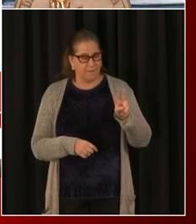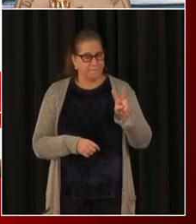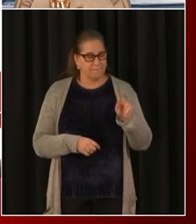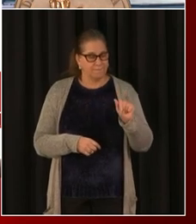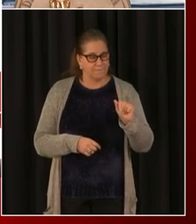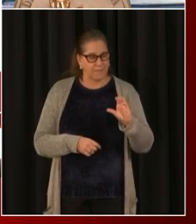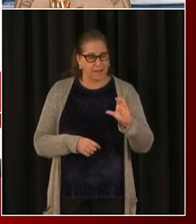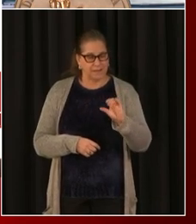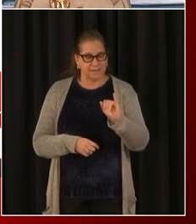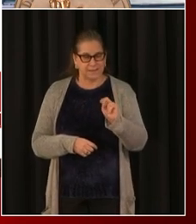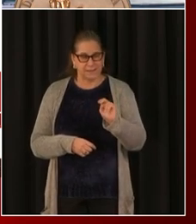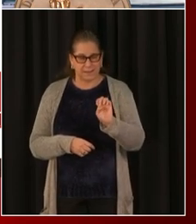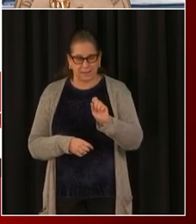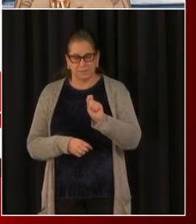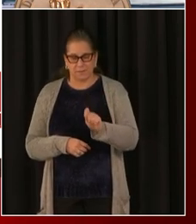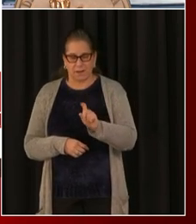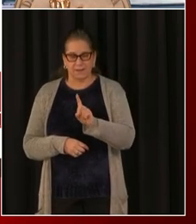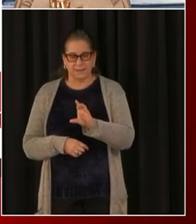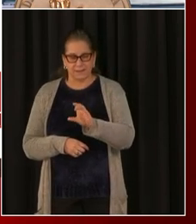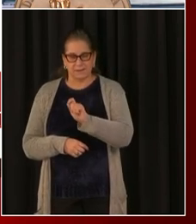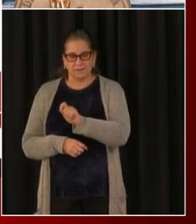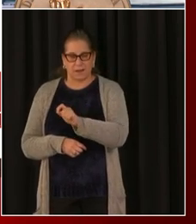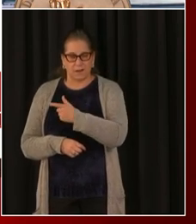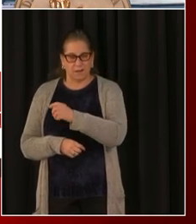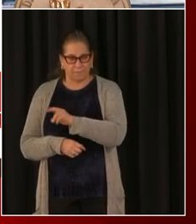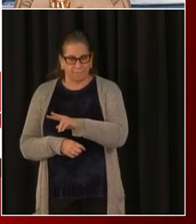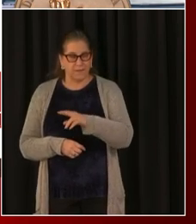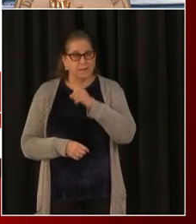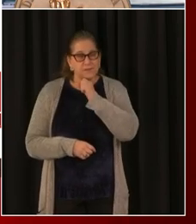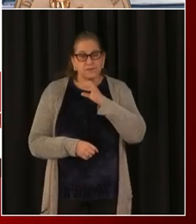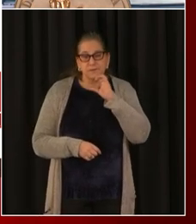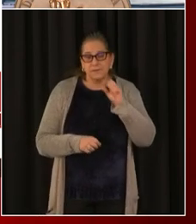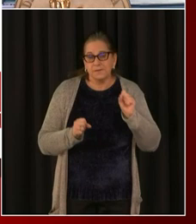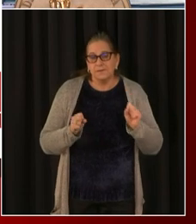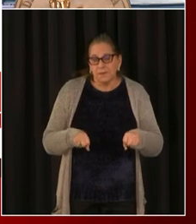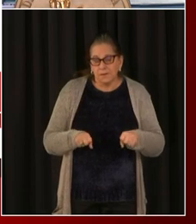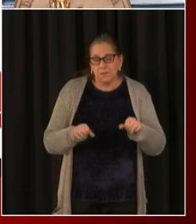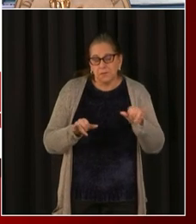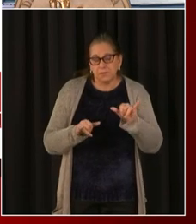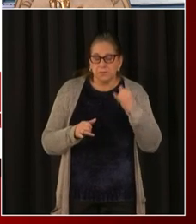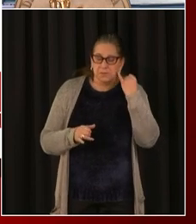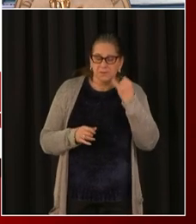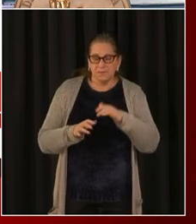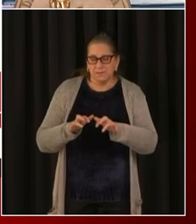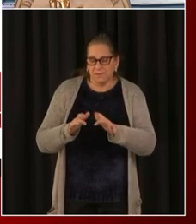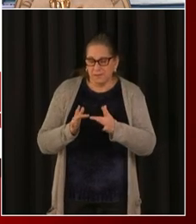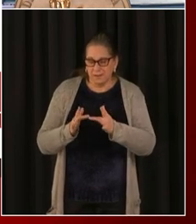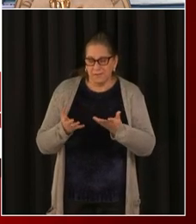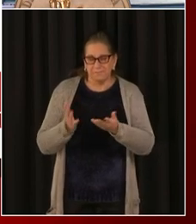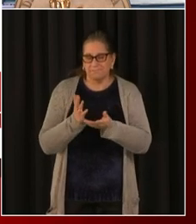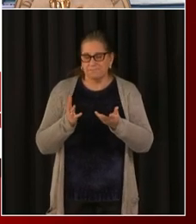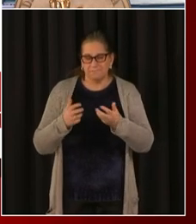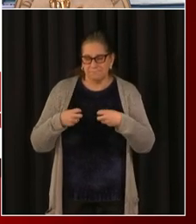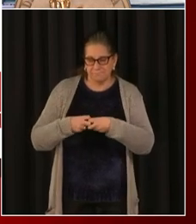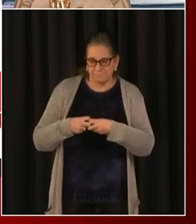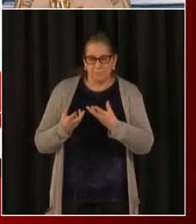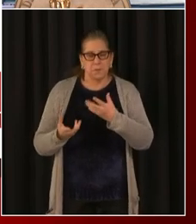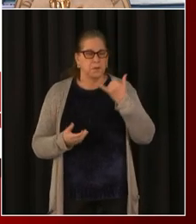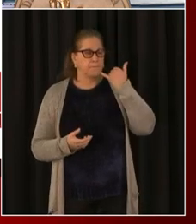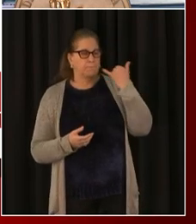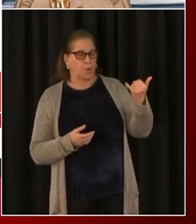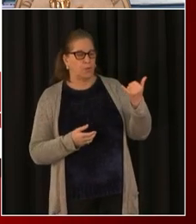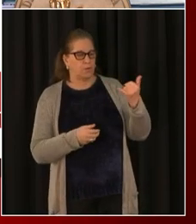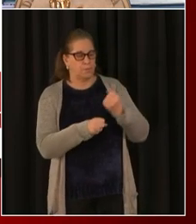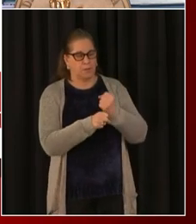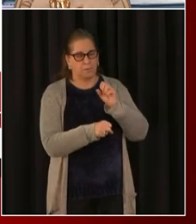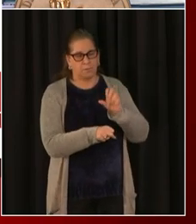vaccinate.dc.gov. Seniors may also call the Coronavirus Call Center. That phone number is